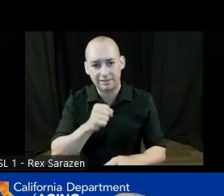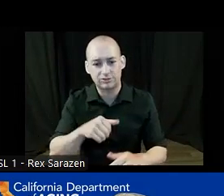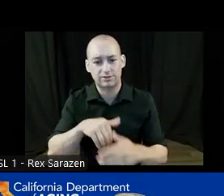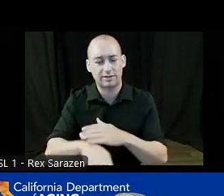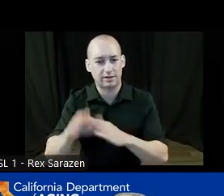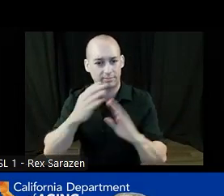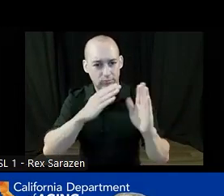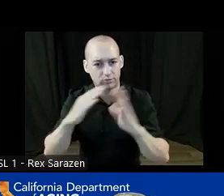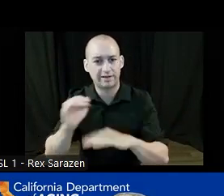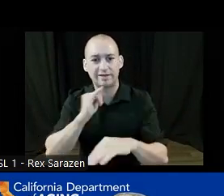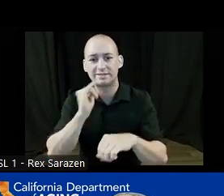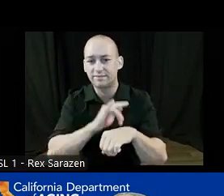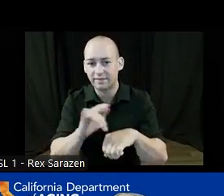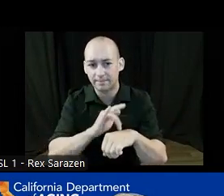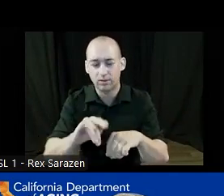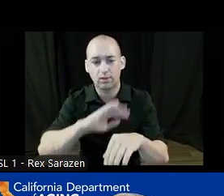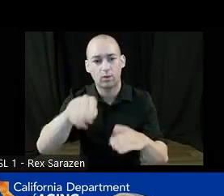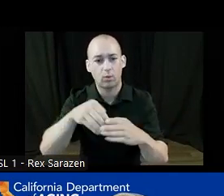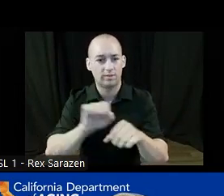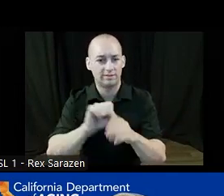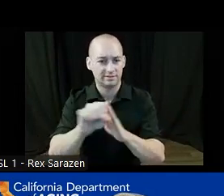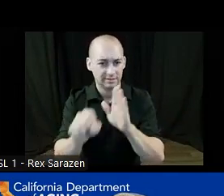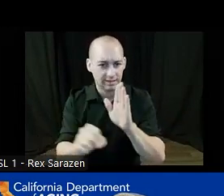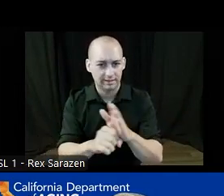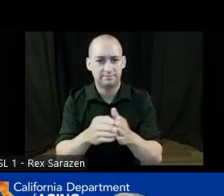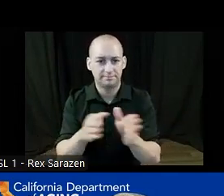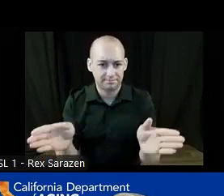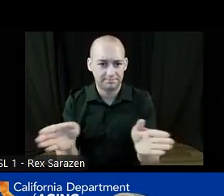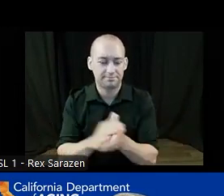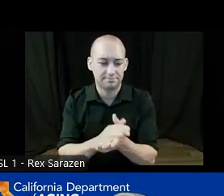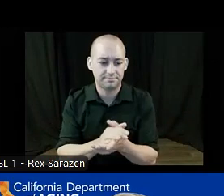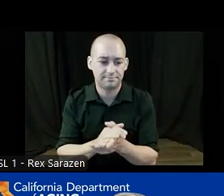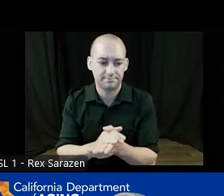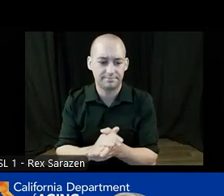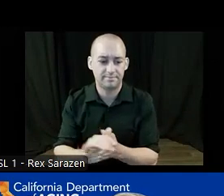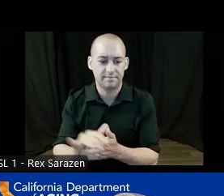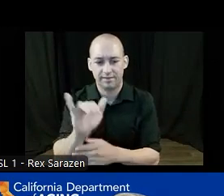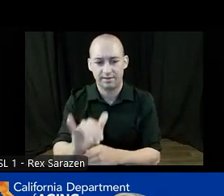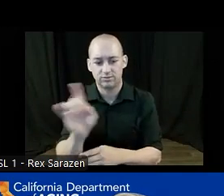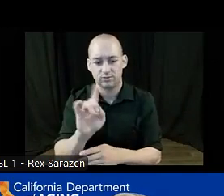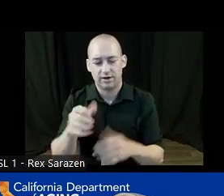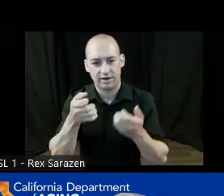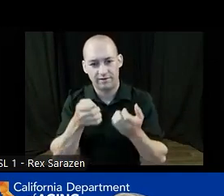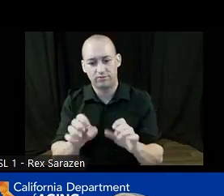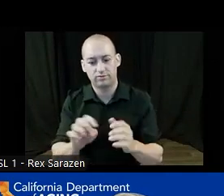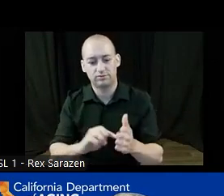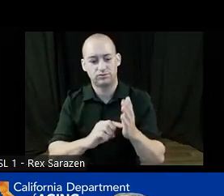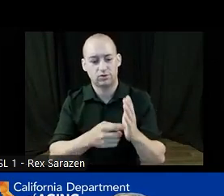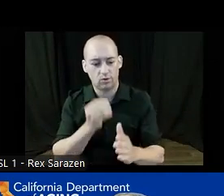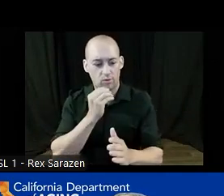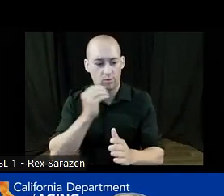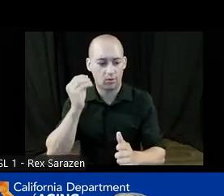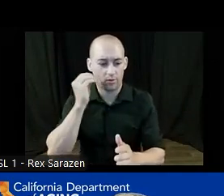are available on a statewide basis. And this is where our efforts to embark upon a home and community-based services